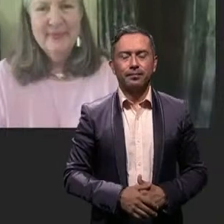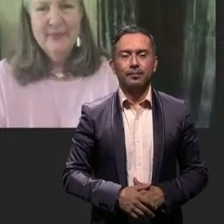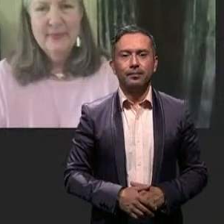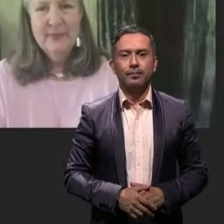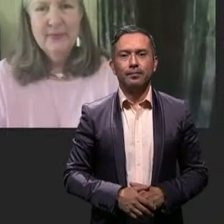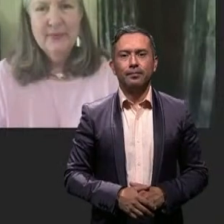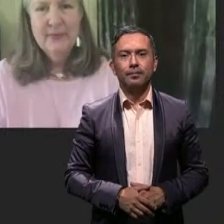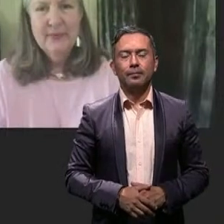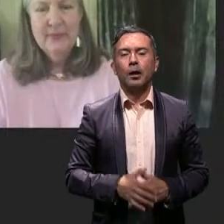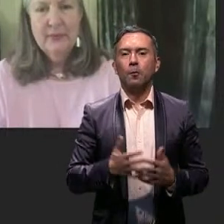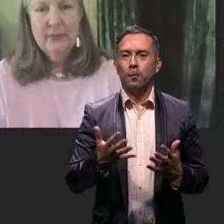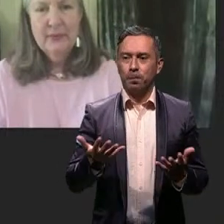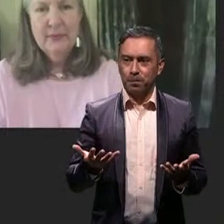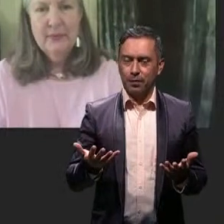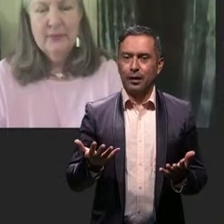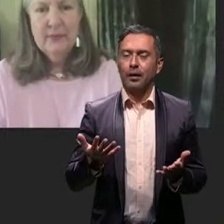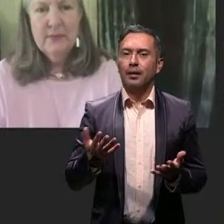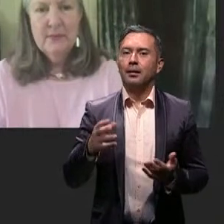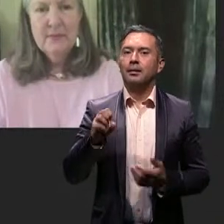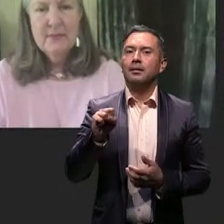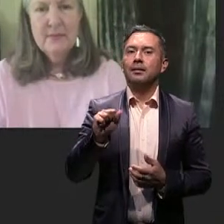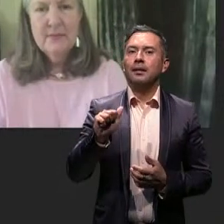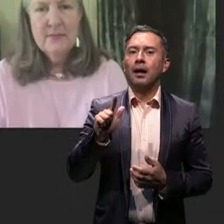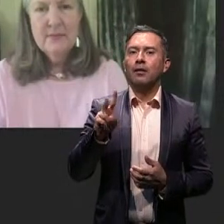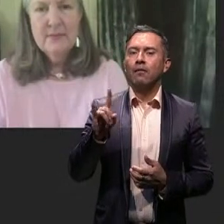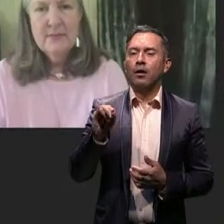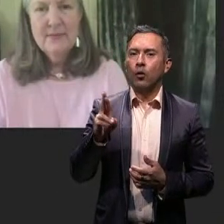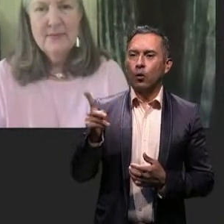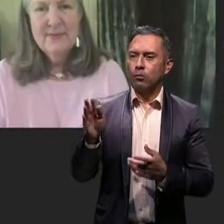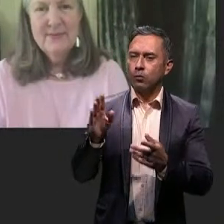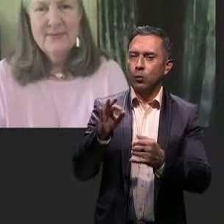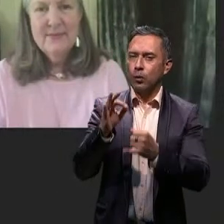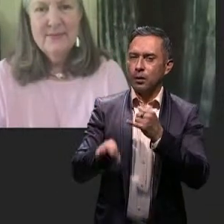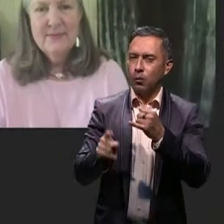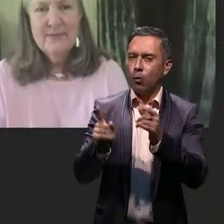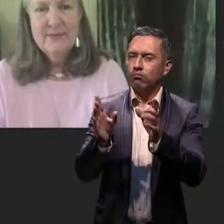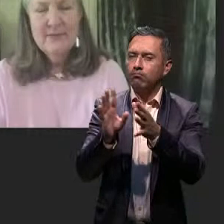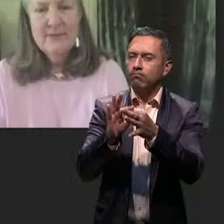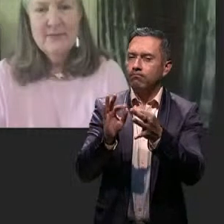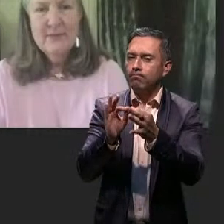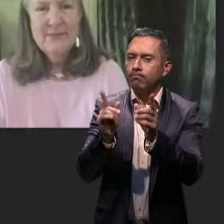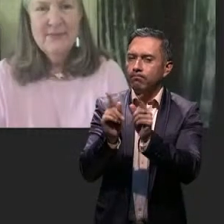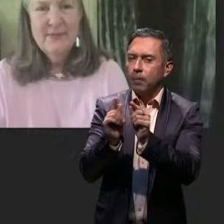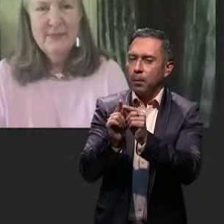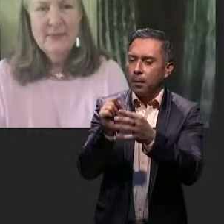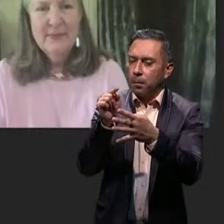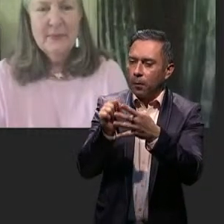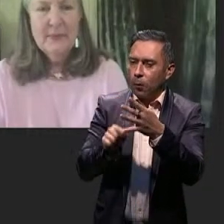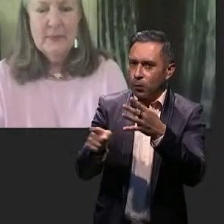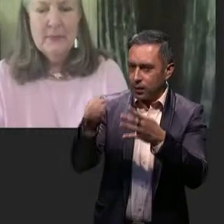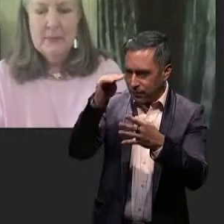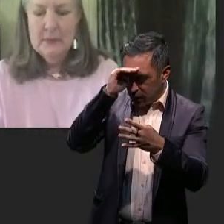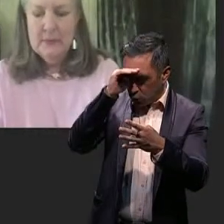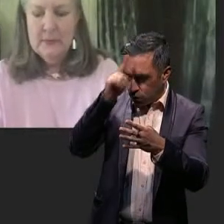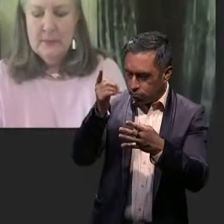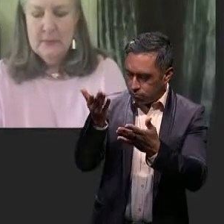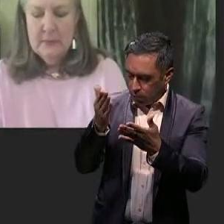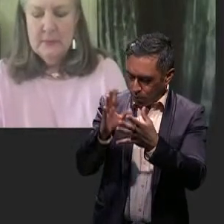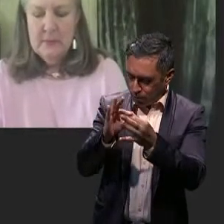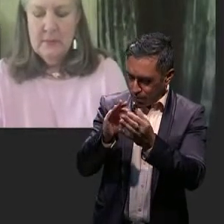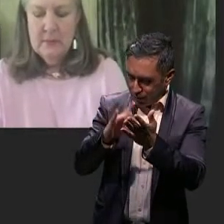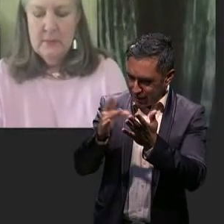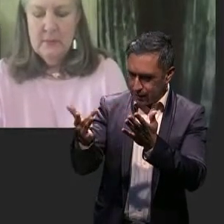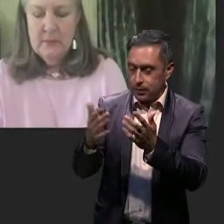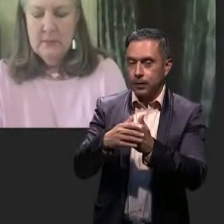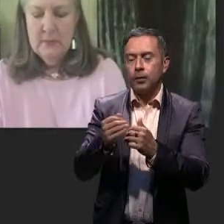invitation. Well, thank you very much, Salvador, for these final reflections. Afterwards, I'm